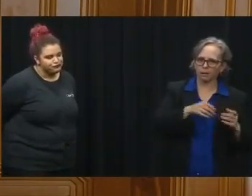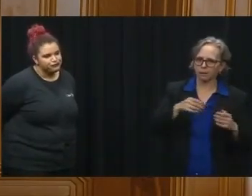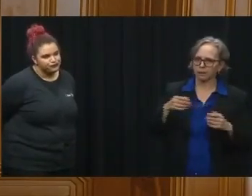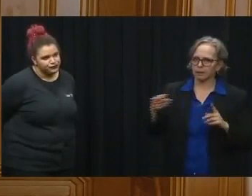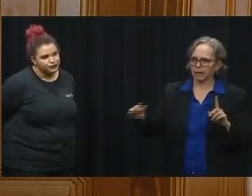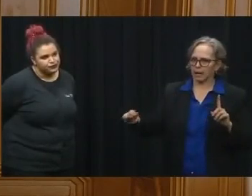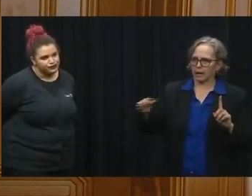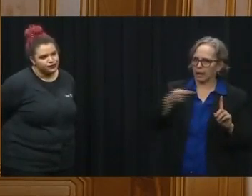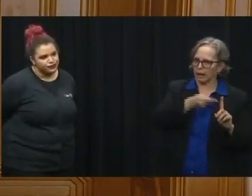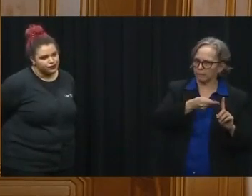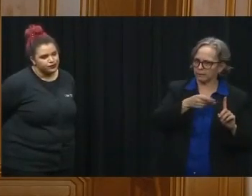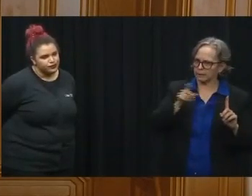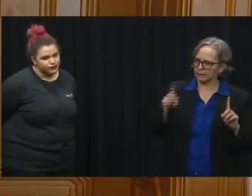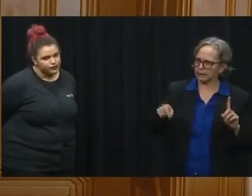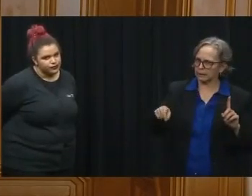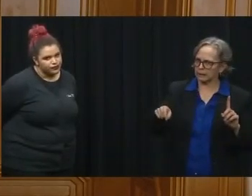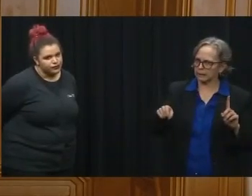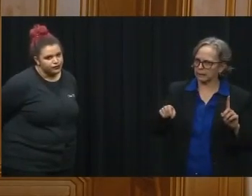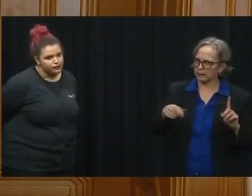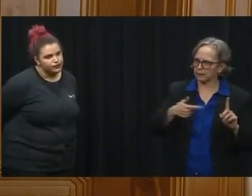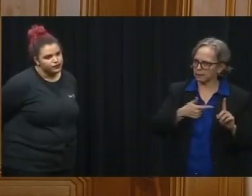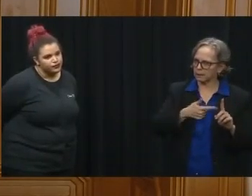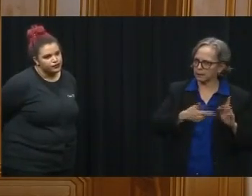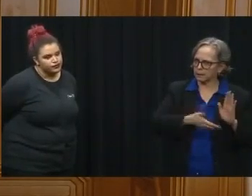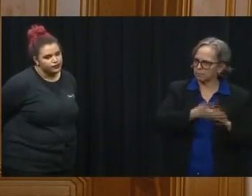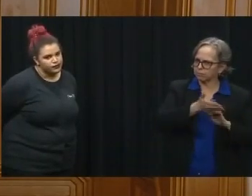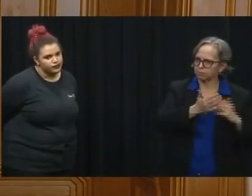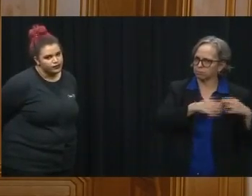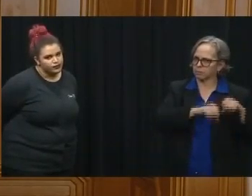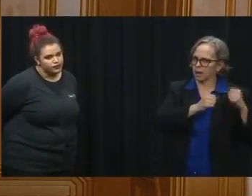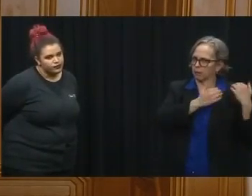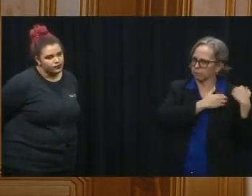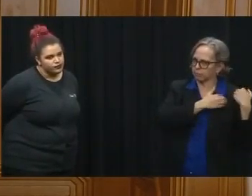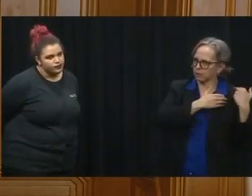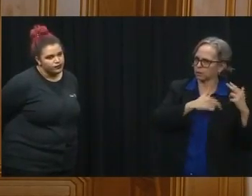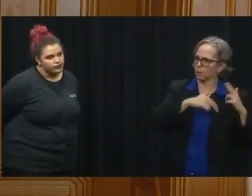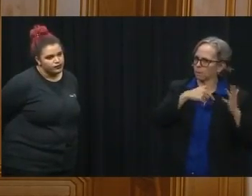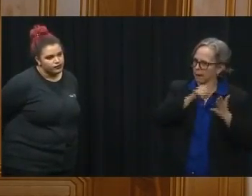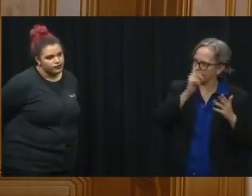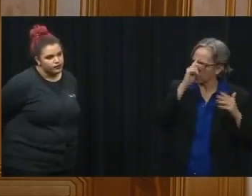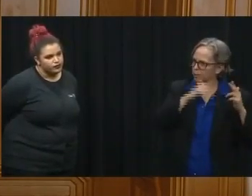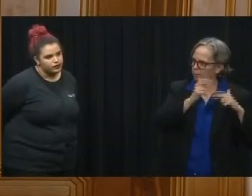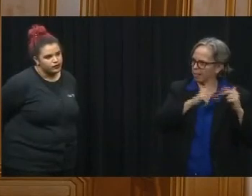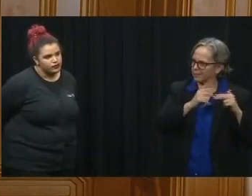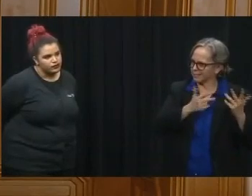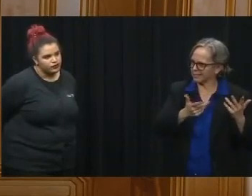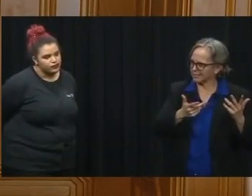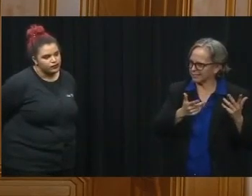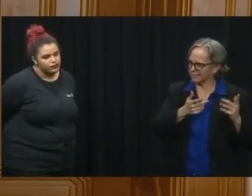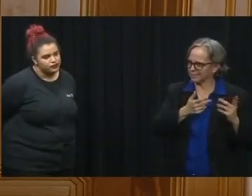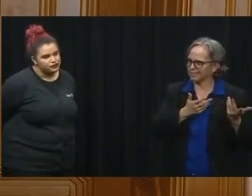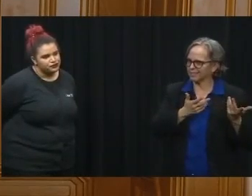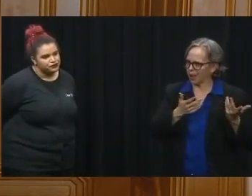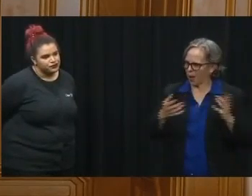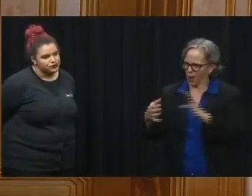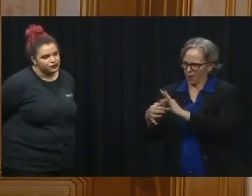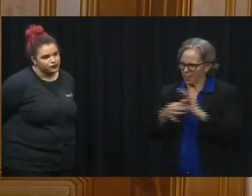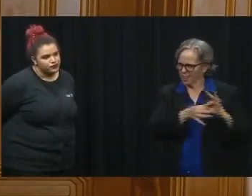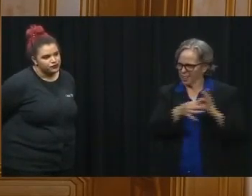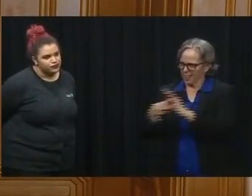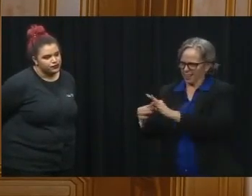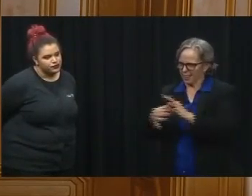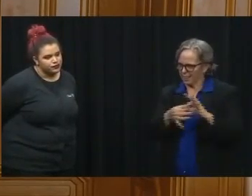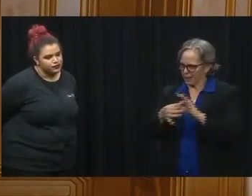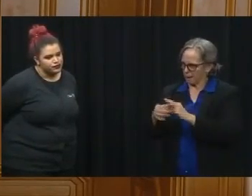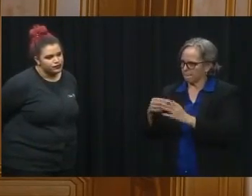have a mortgage on that building. So, there is money coming to individuals. There's other things that will